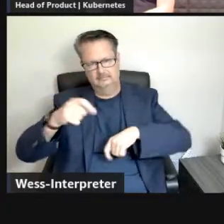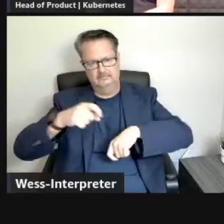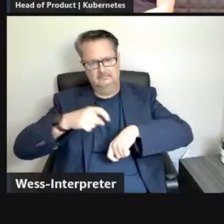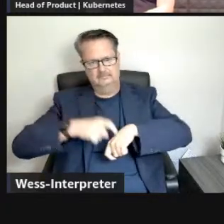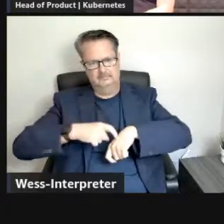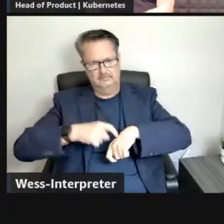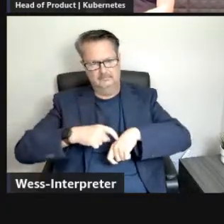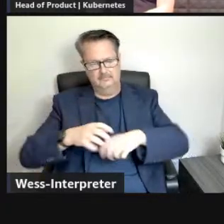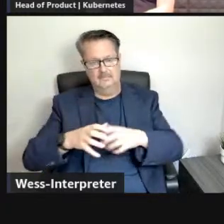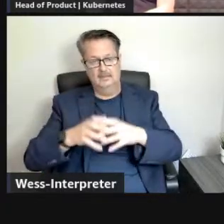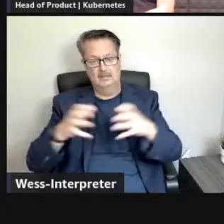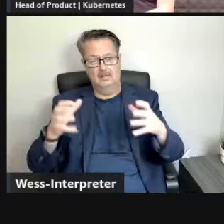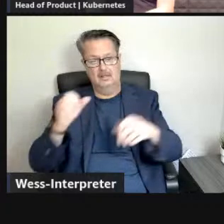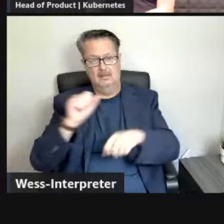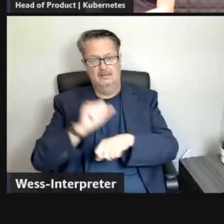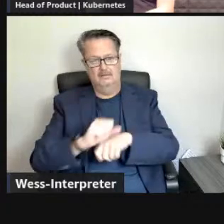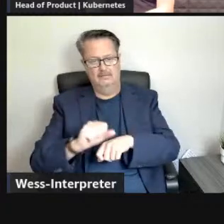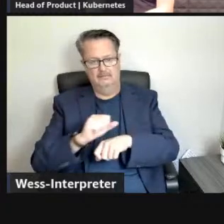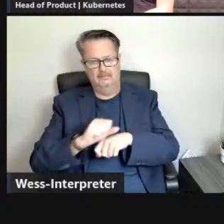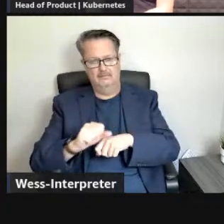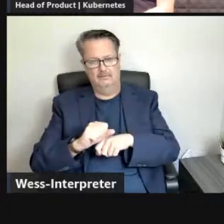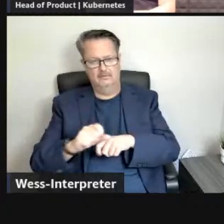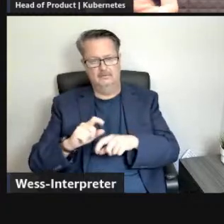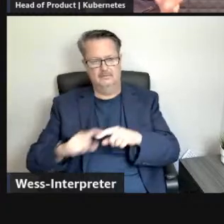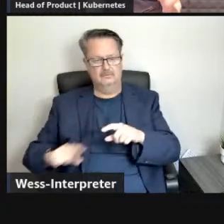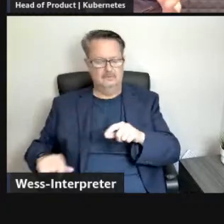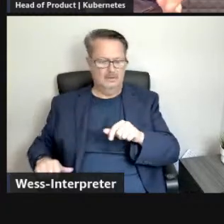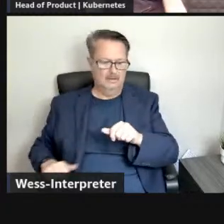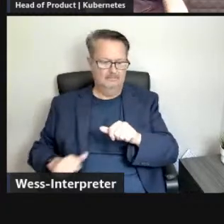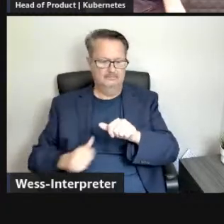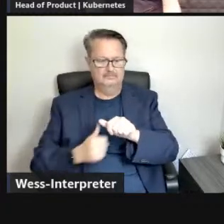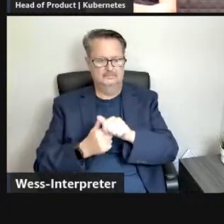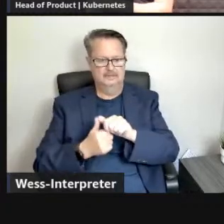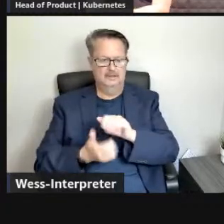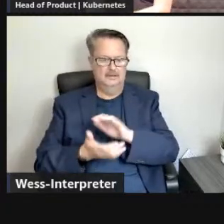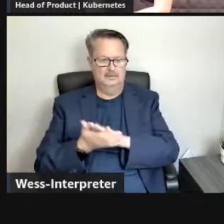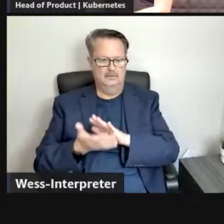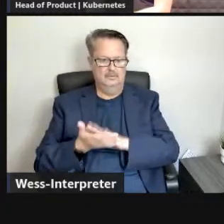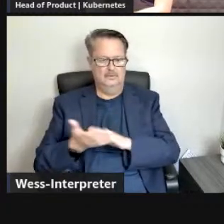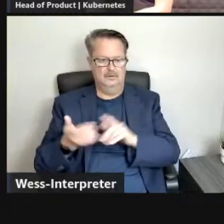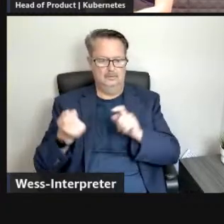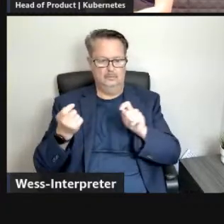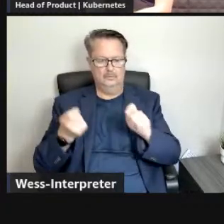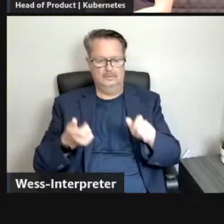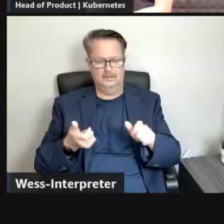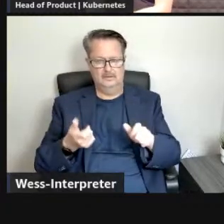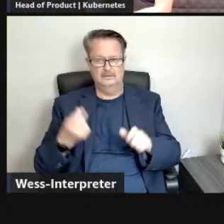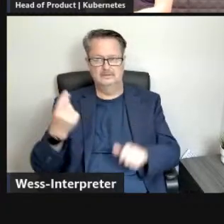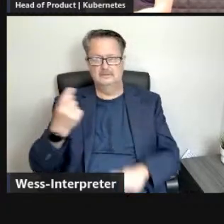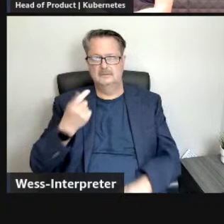customers keep their clusters up to date and running quickly. So something that we've recently released